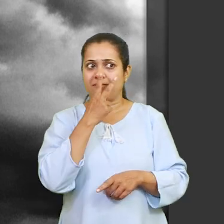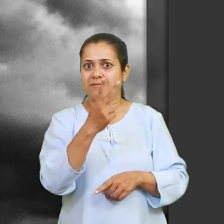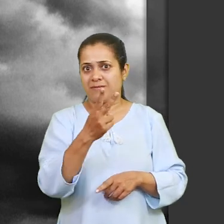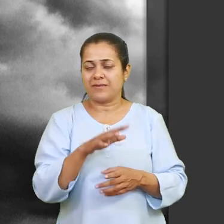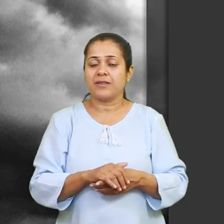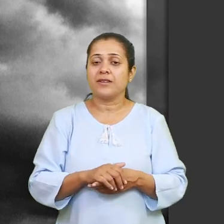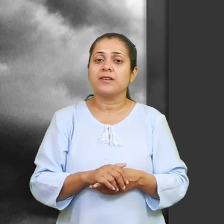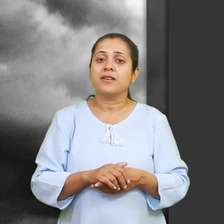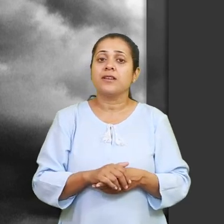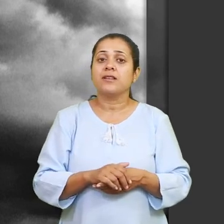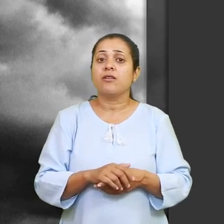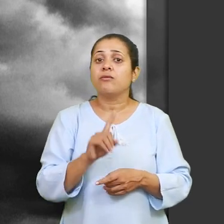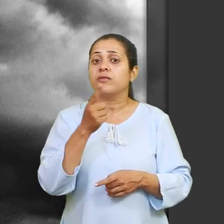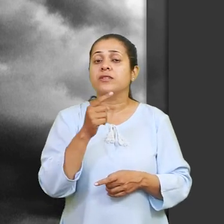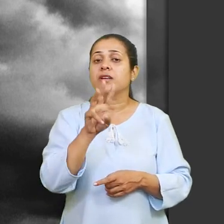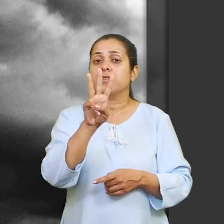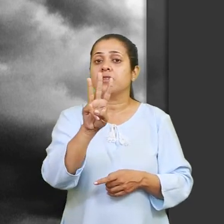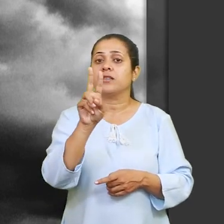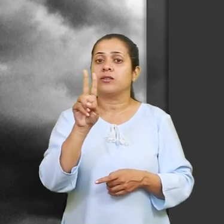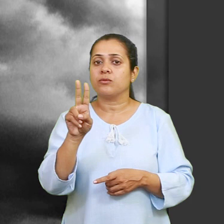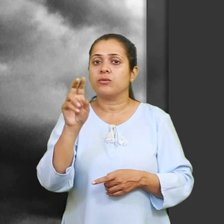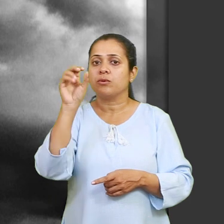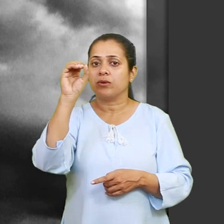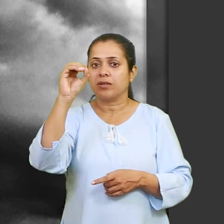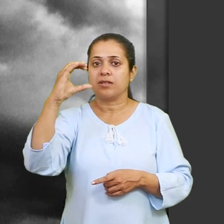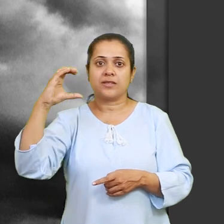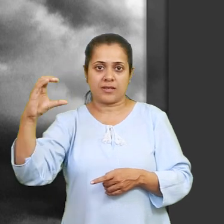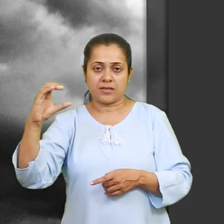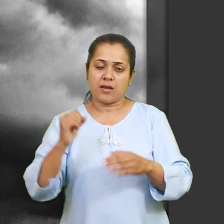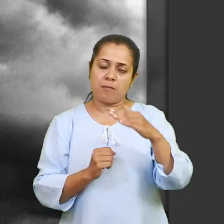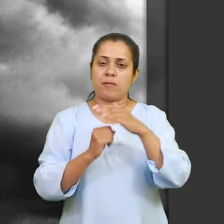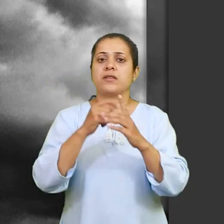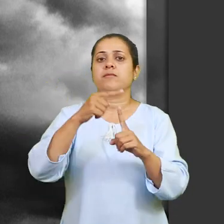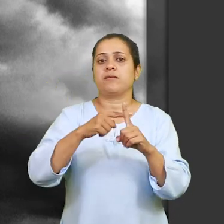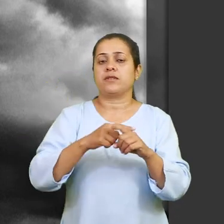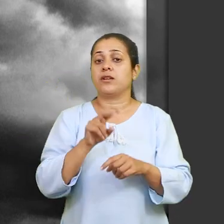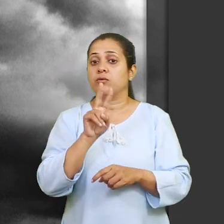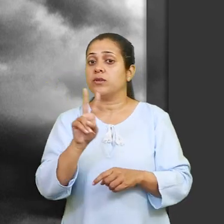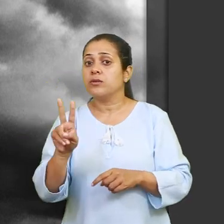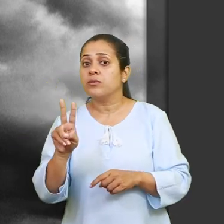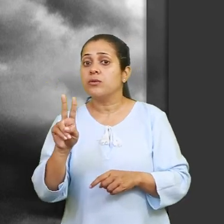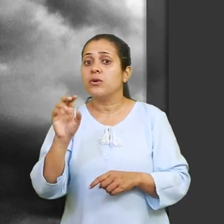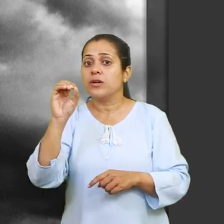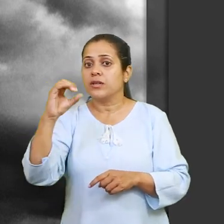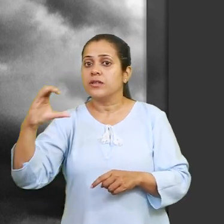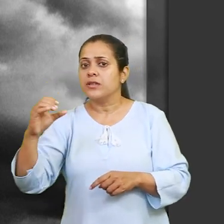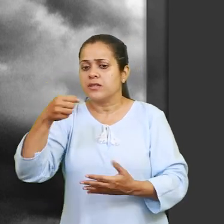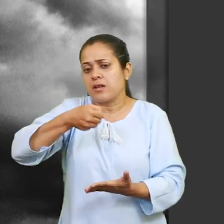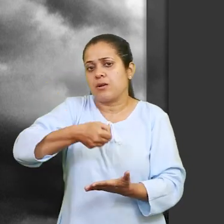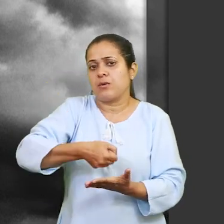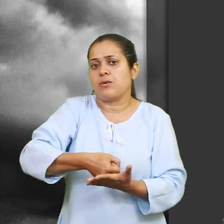In the first case, it is 32 degrees, which is the highest temperature, and 22 degrees, which is the lowest